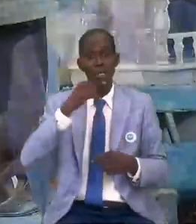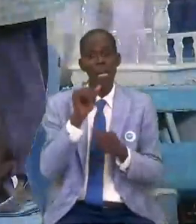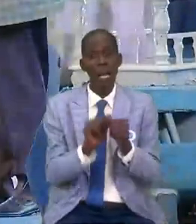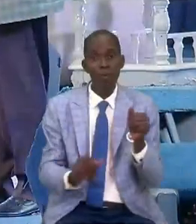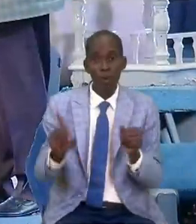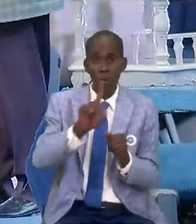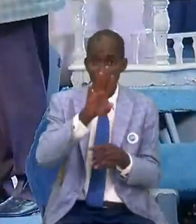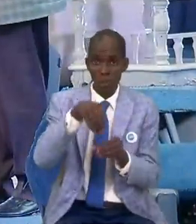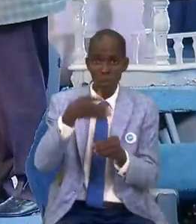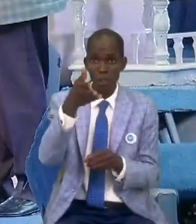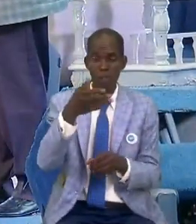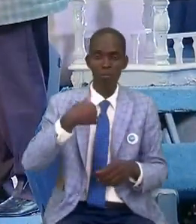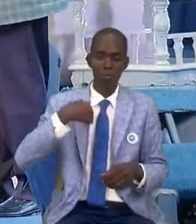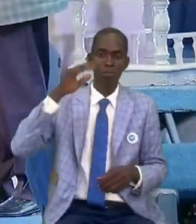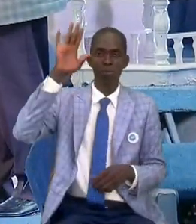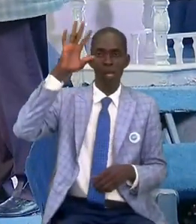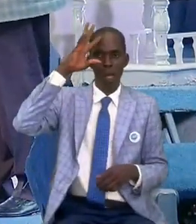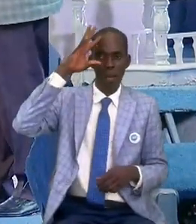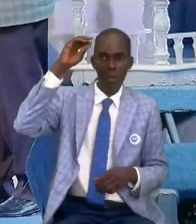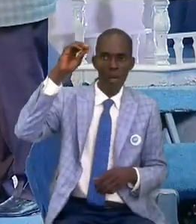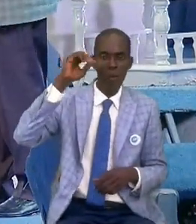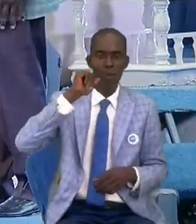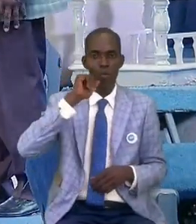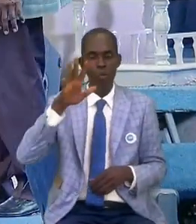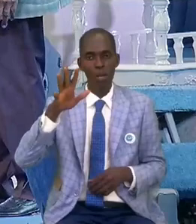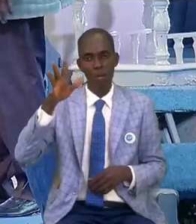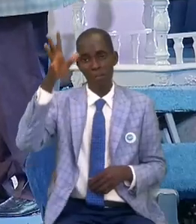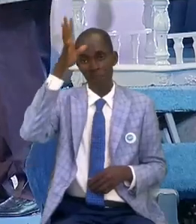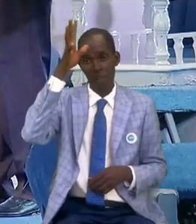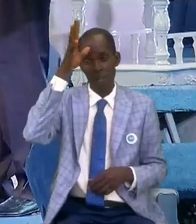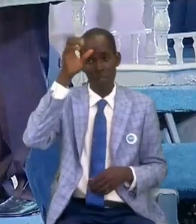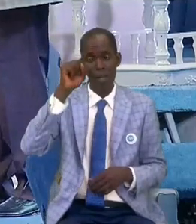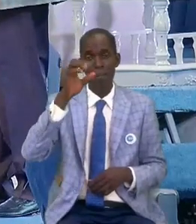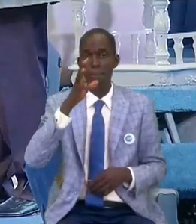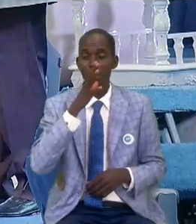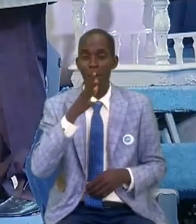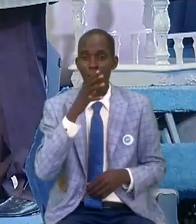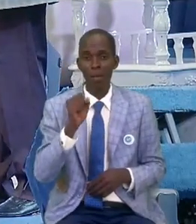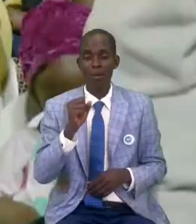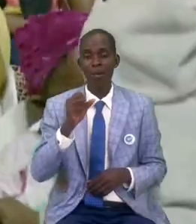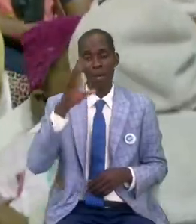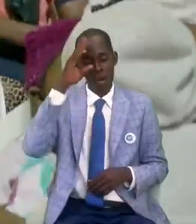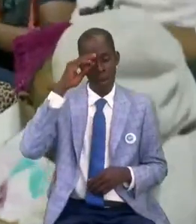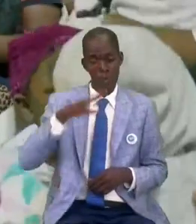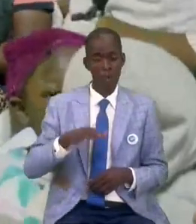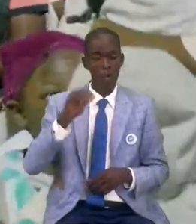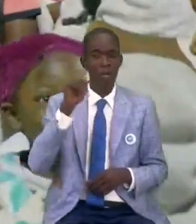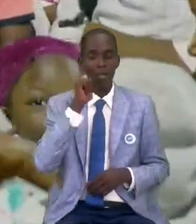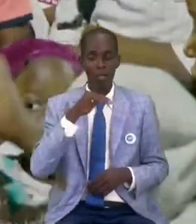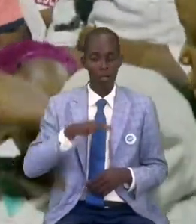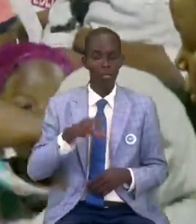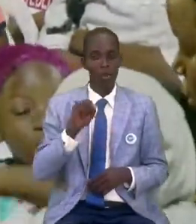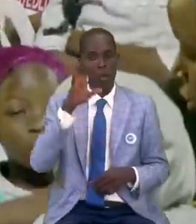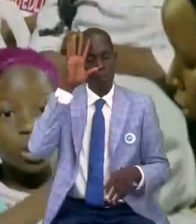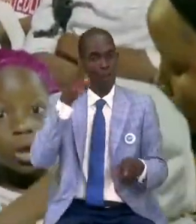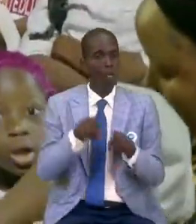mothers, boys and girls, brothers and sisters, everyone. I must